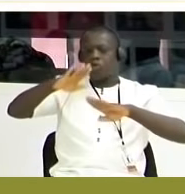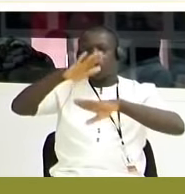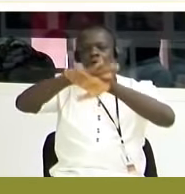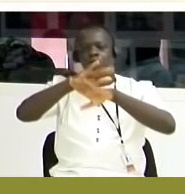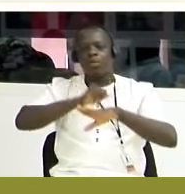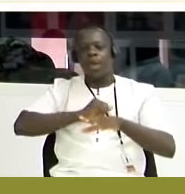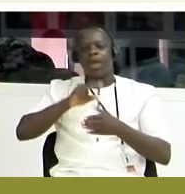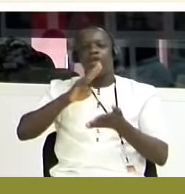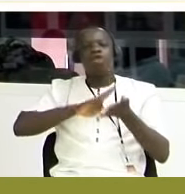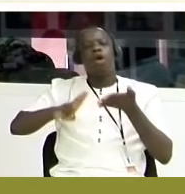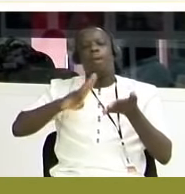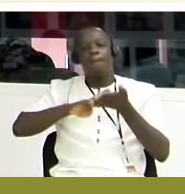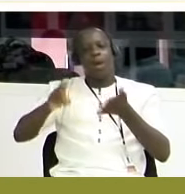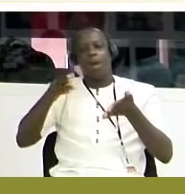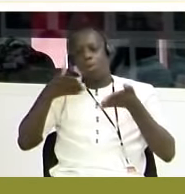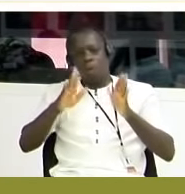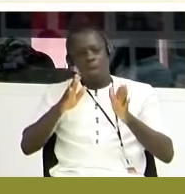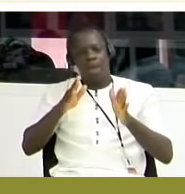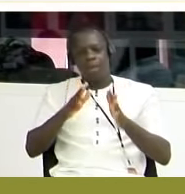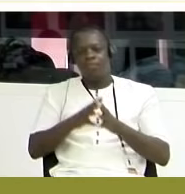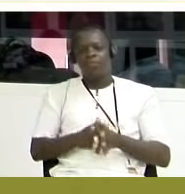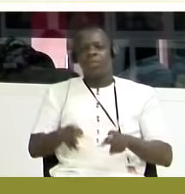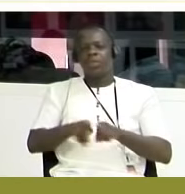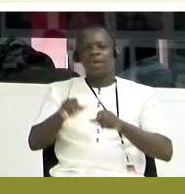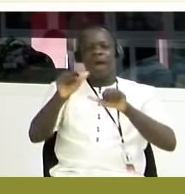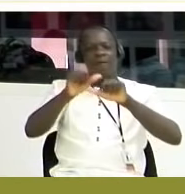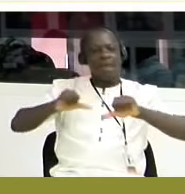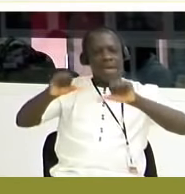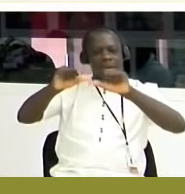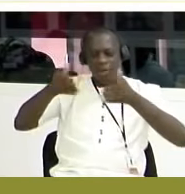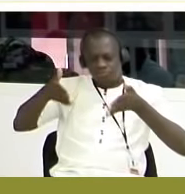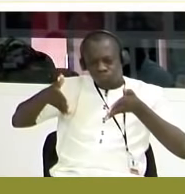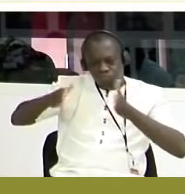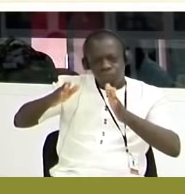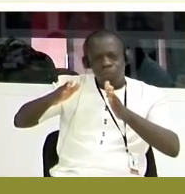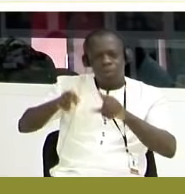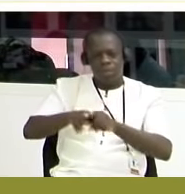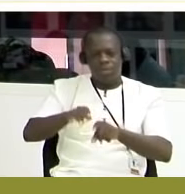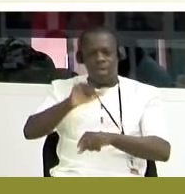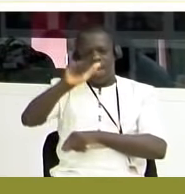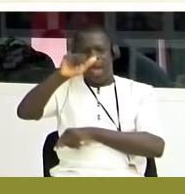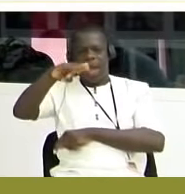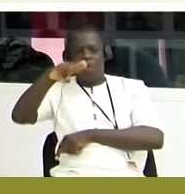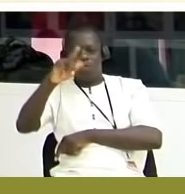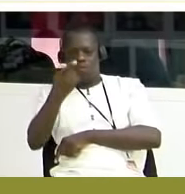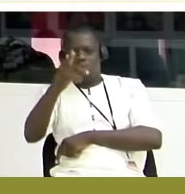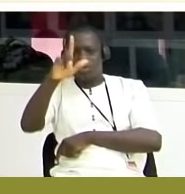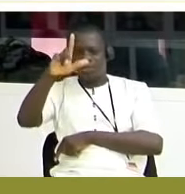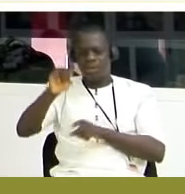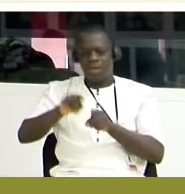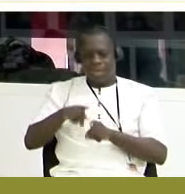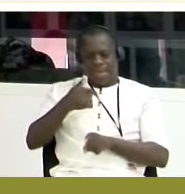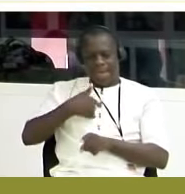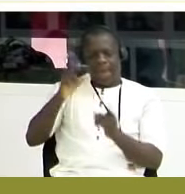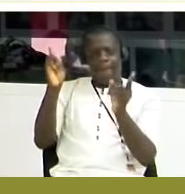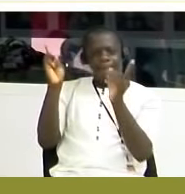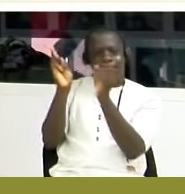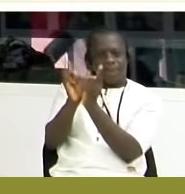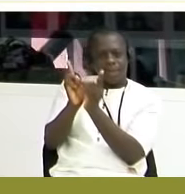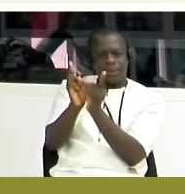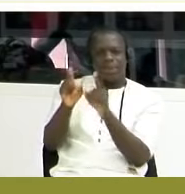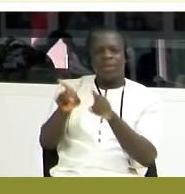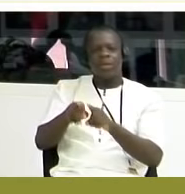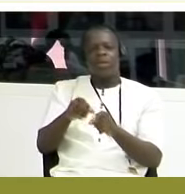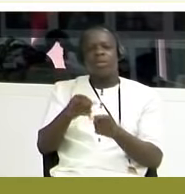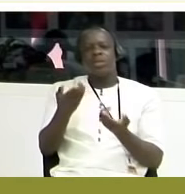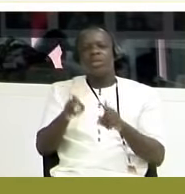round. At the junction Anglesey and Hagan, I met up with a pickup or a